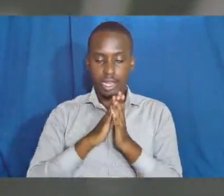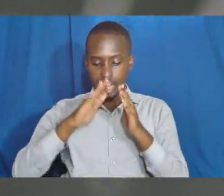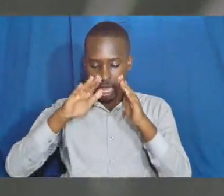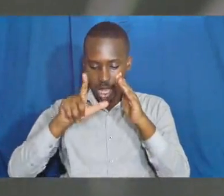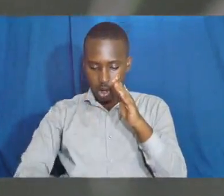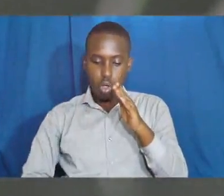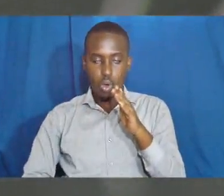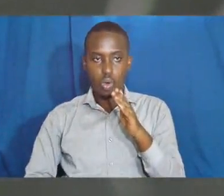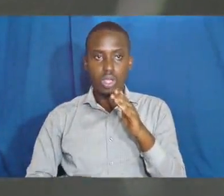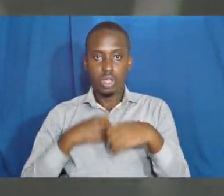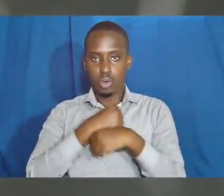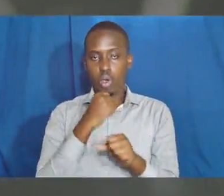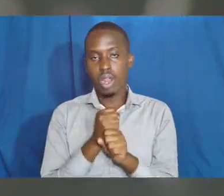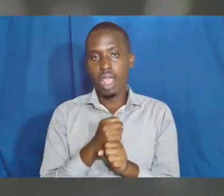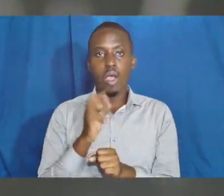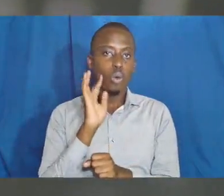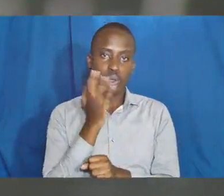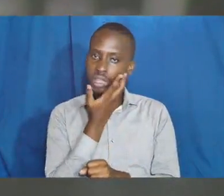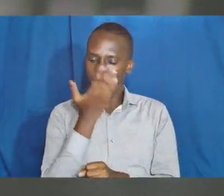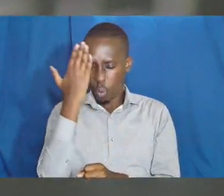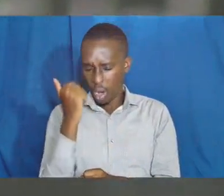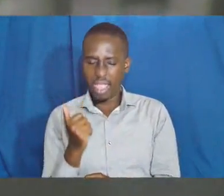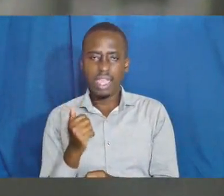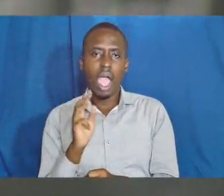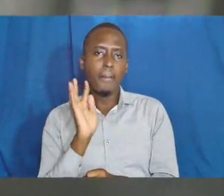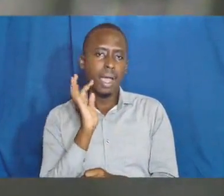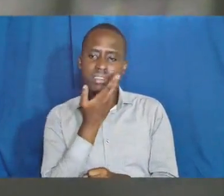layer makes the water. Why do you think the water goes down?